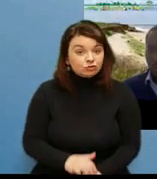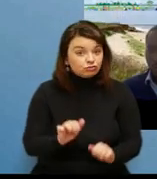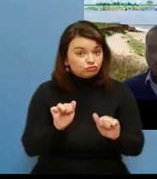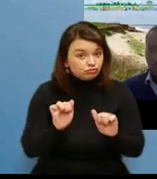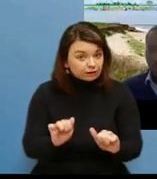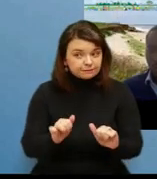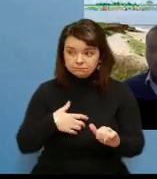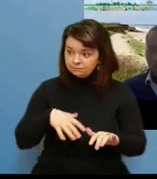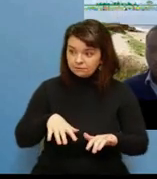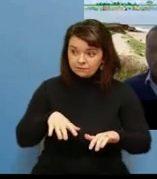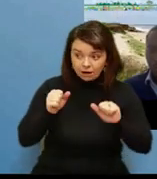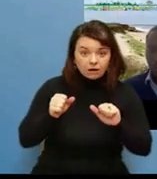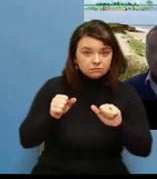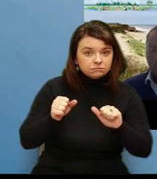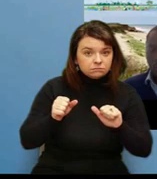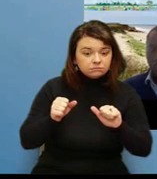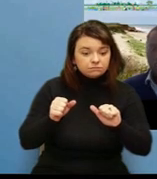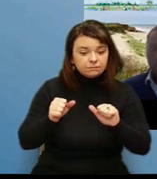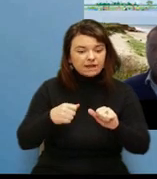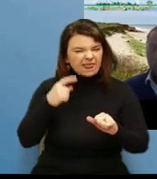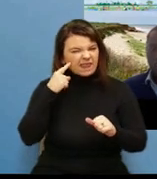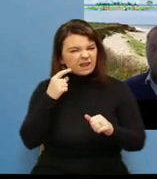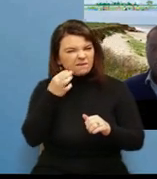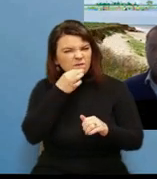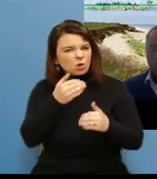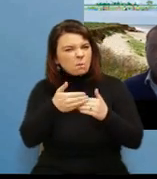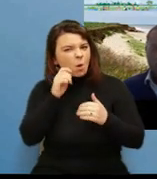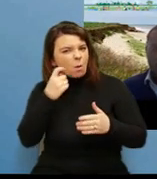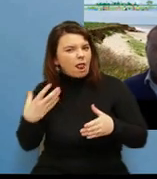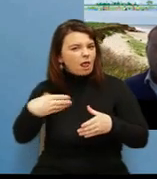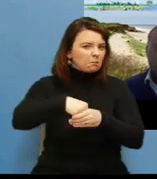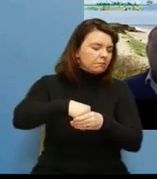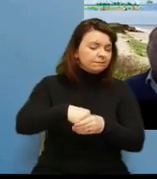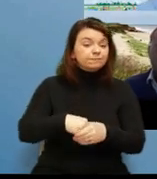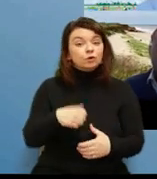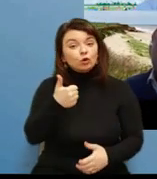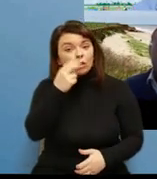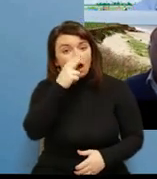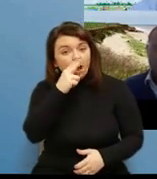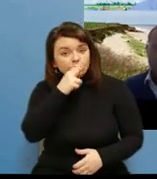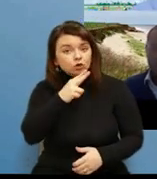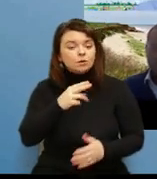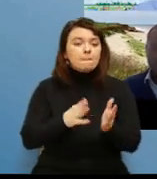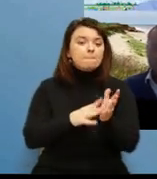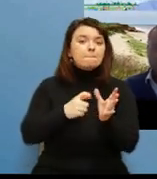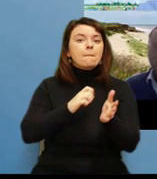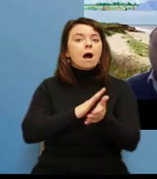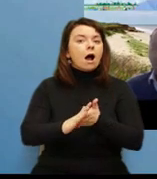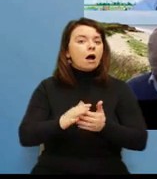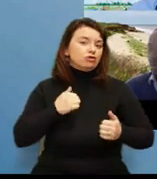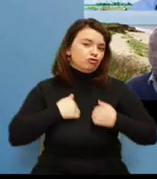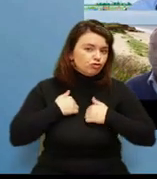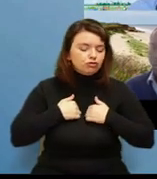Right, I'm going to make a start. I think there will be a few more who will join us, but good afternoon, everyone at the March Primary Care Commissioning